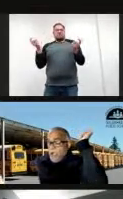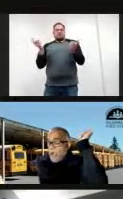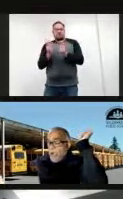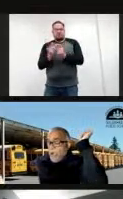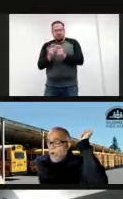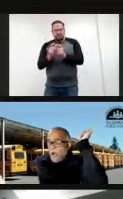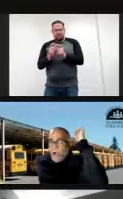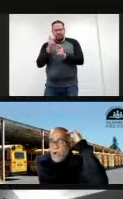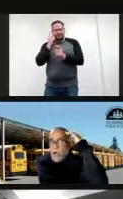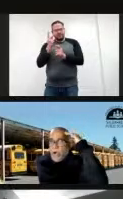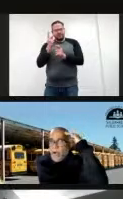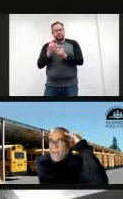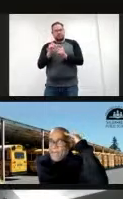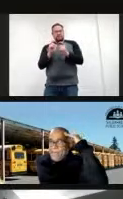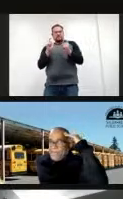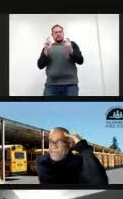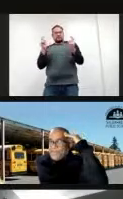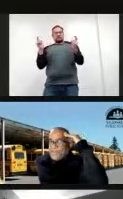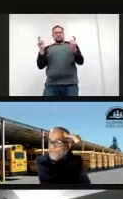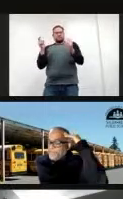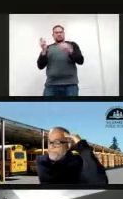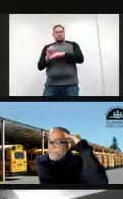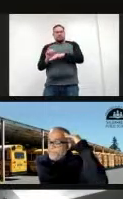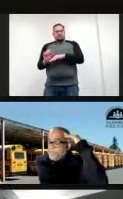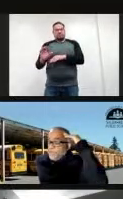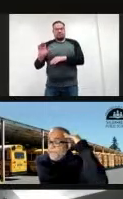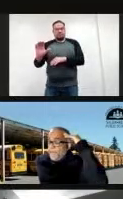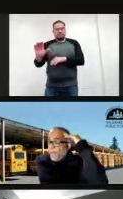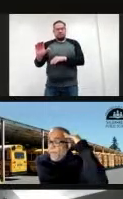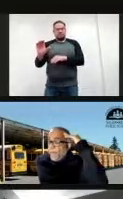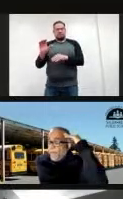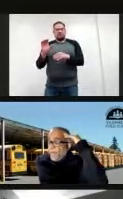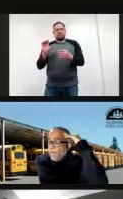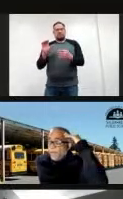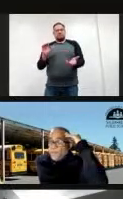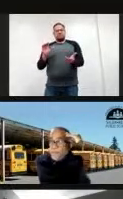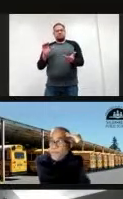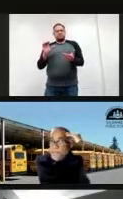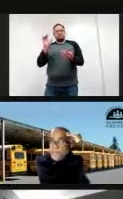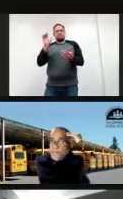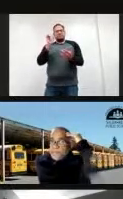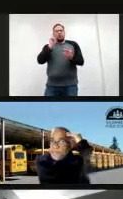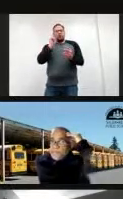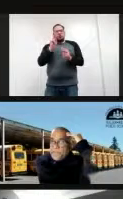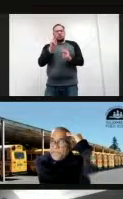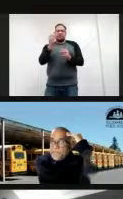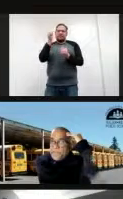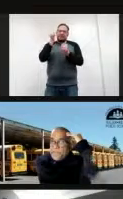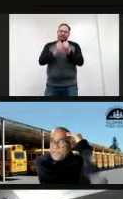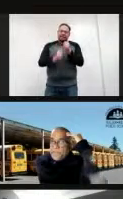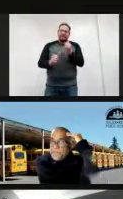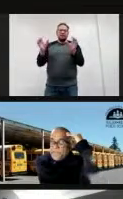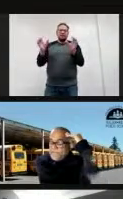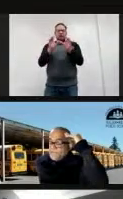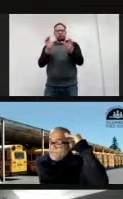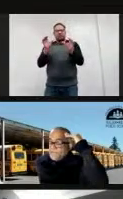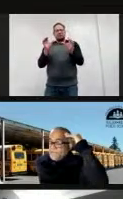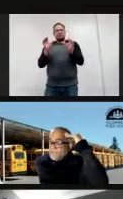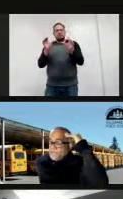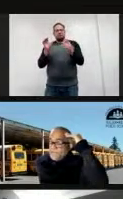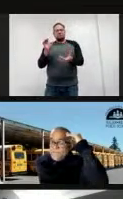sometimes a large compensation piece is, and you have to look at each contract, so that's why it's a catch-all, but sometimes folks